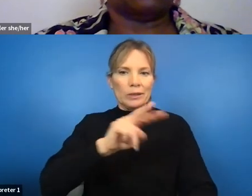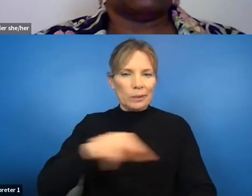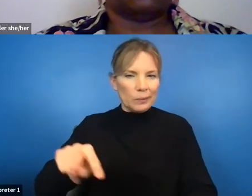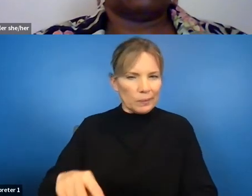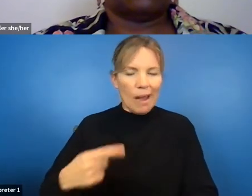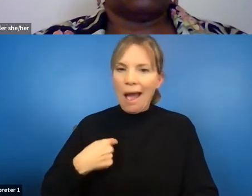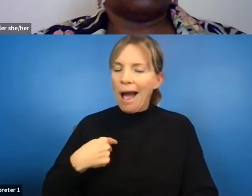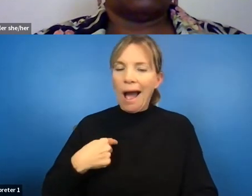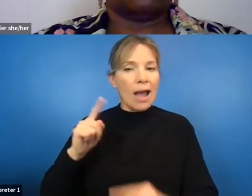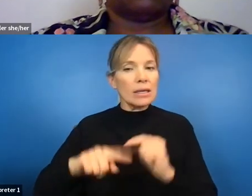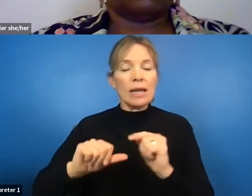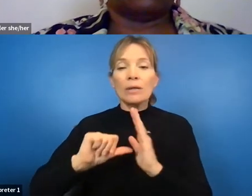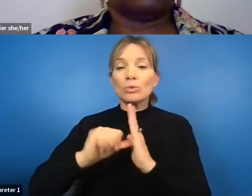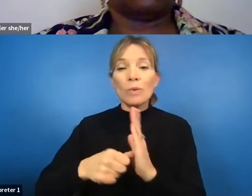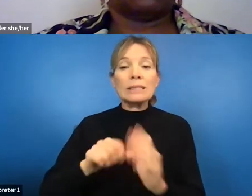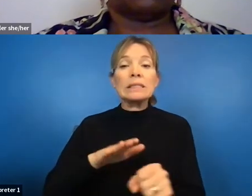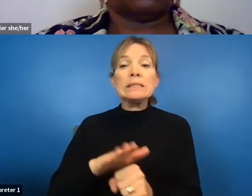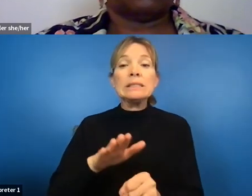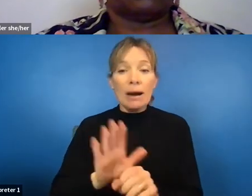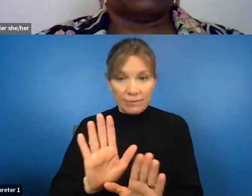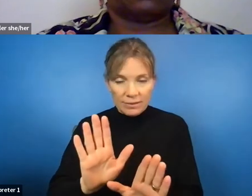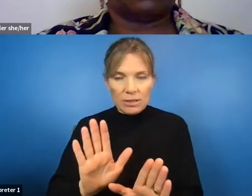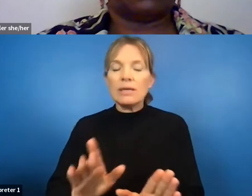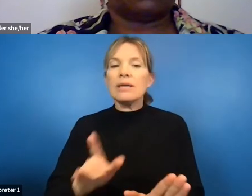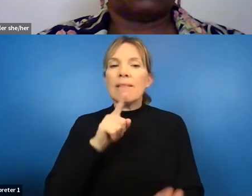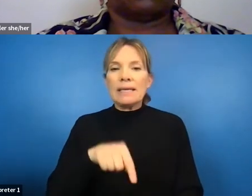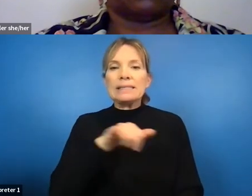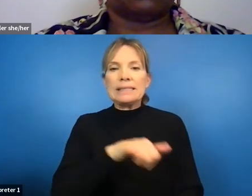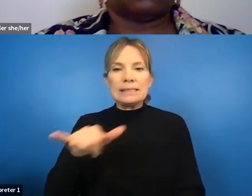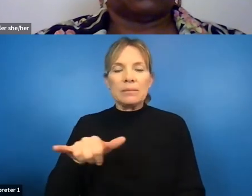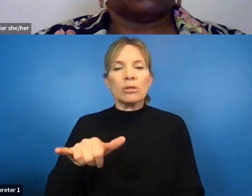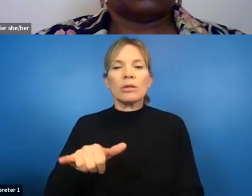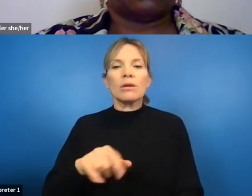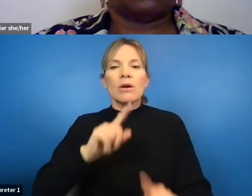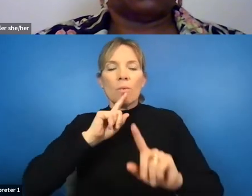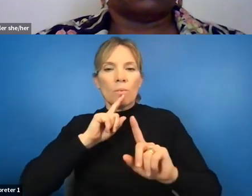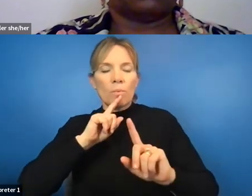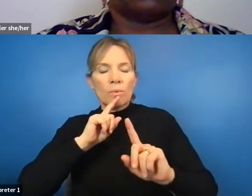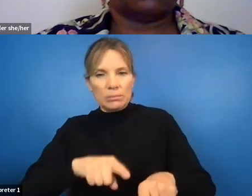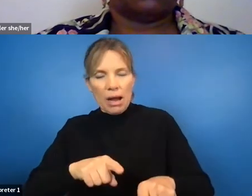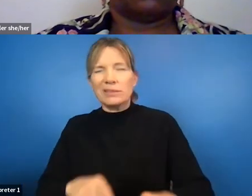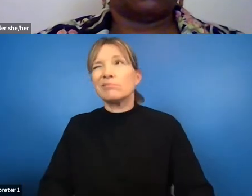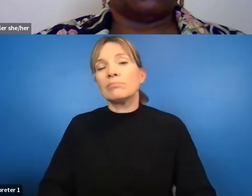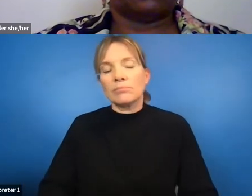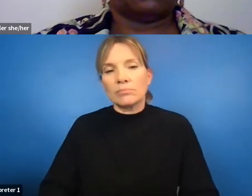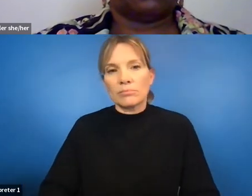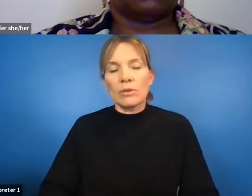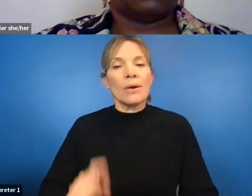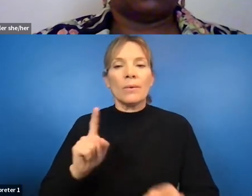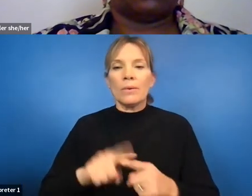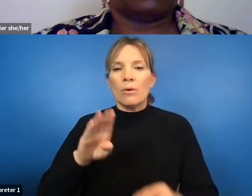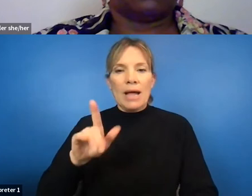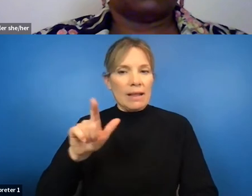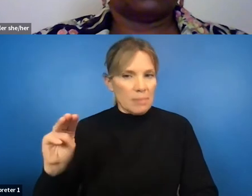I cannot stress enough how similar the response to Black Lives